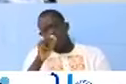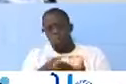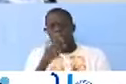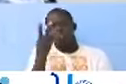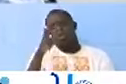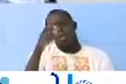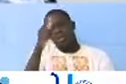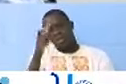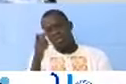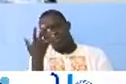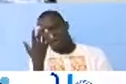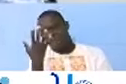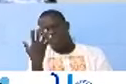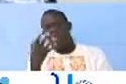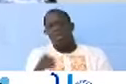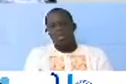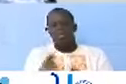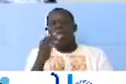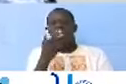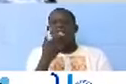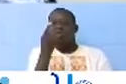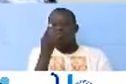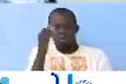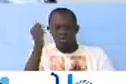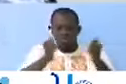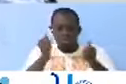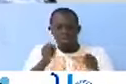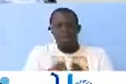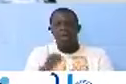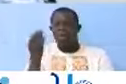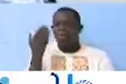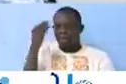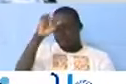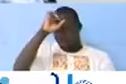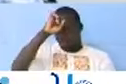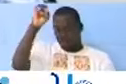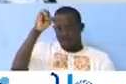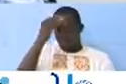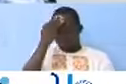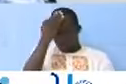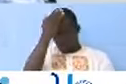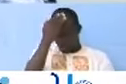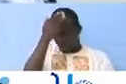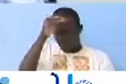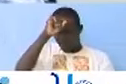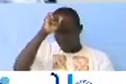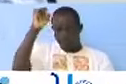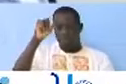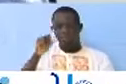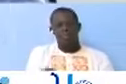250 or 275 bucks that I bought. Former president. Who was Jawara?